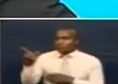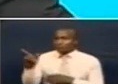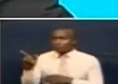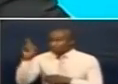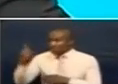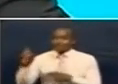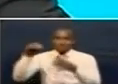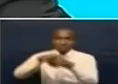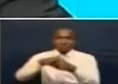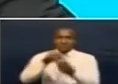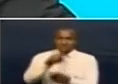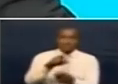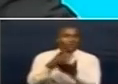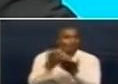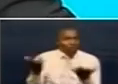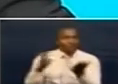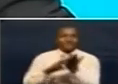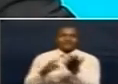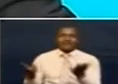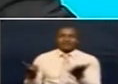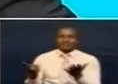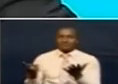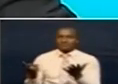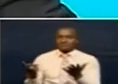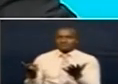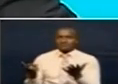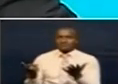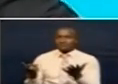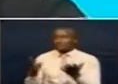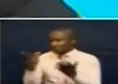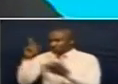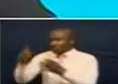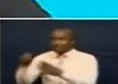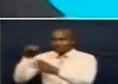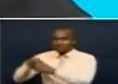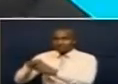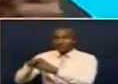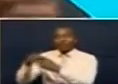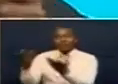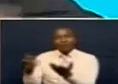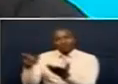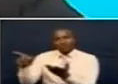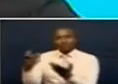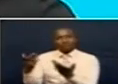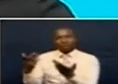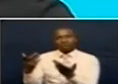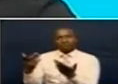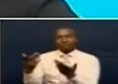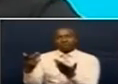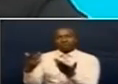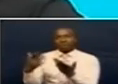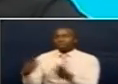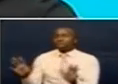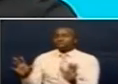align yourself with so and so or with this particular person, or you become, to borrow his